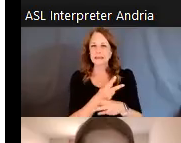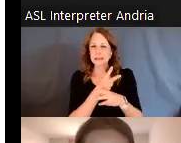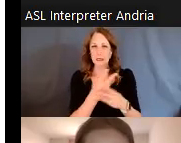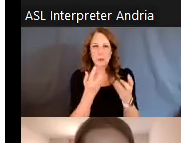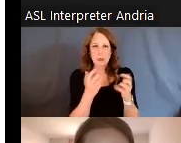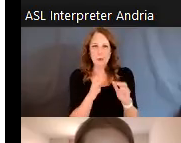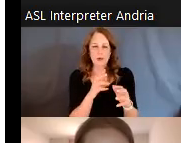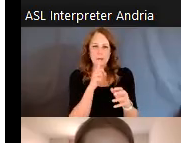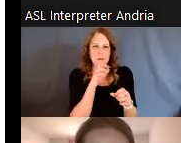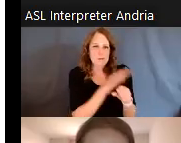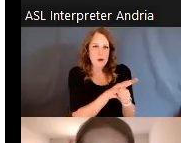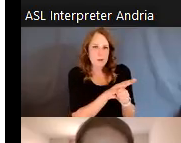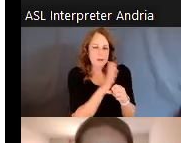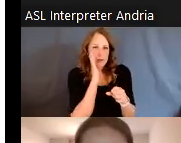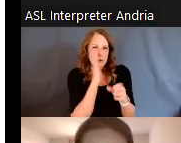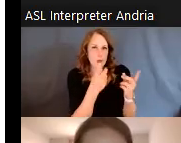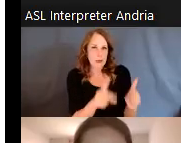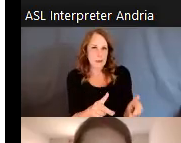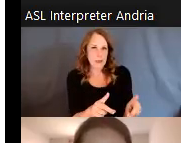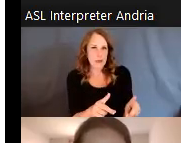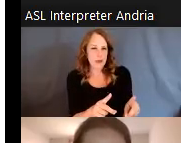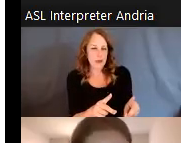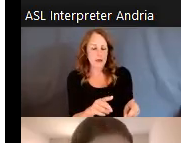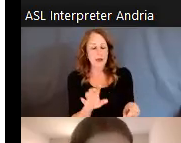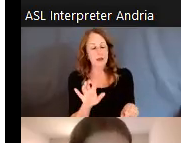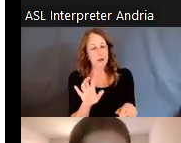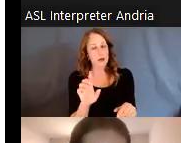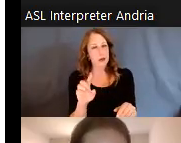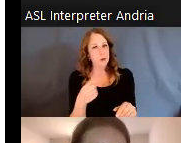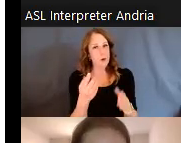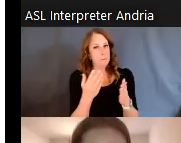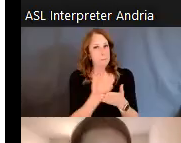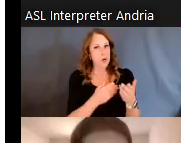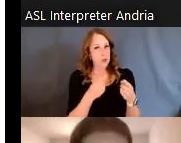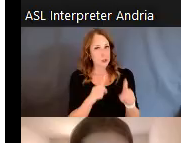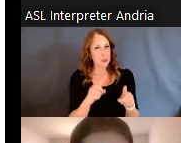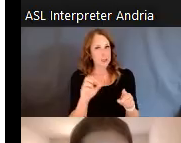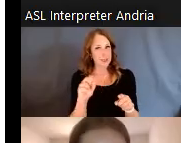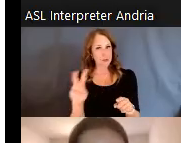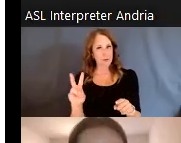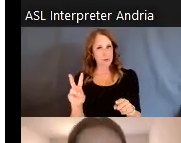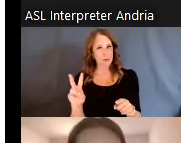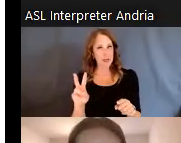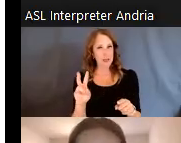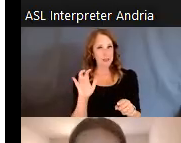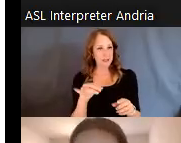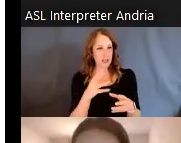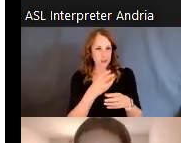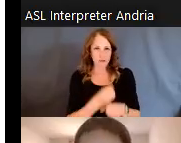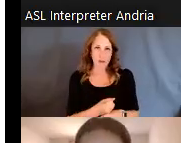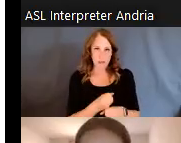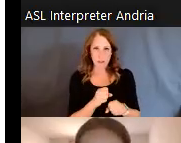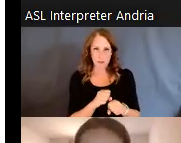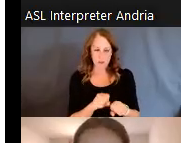happen. A big part of what happens during sexual violence is that breach of trust that